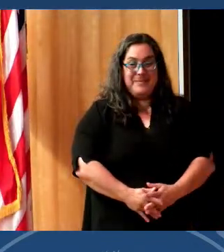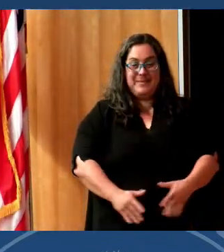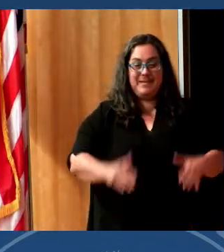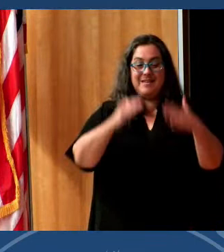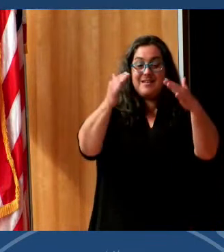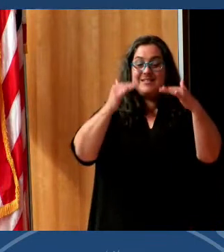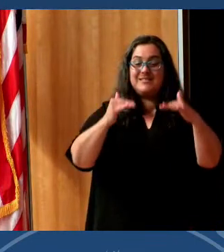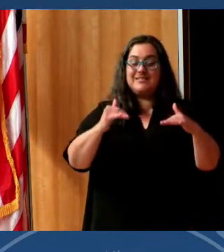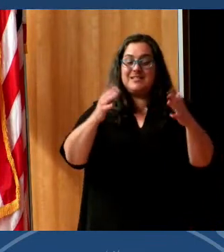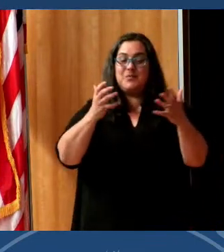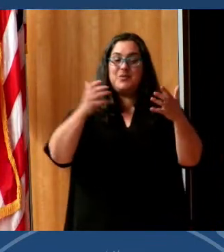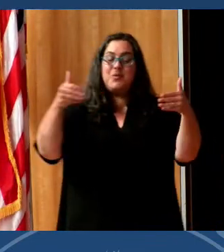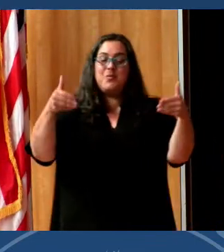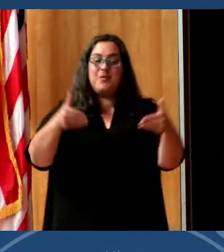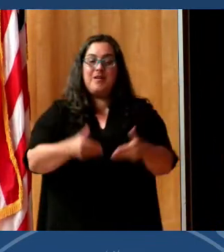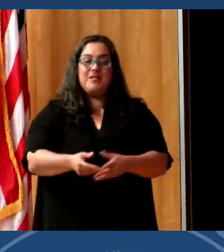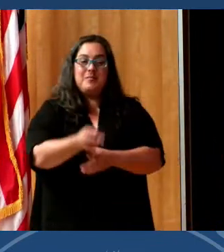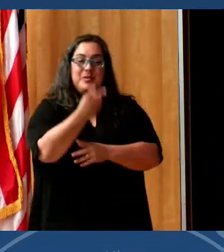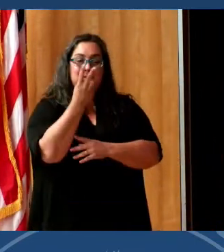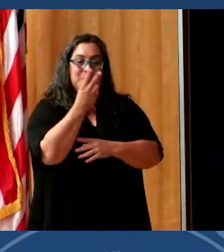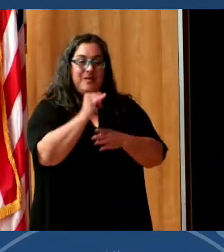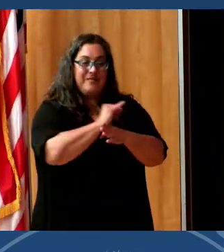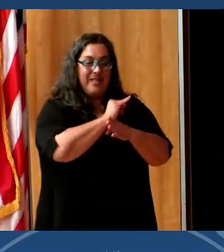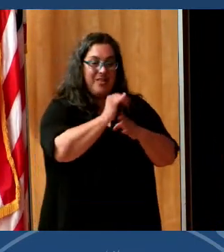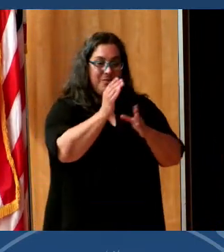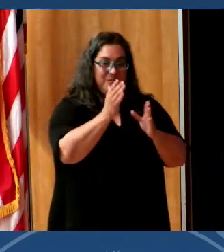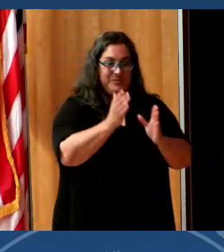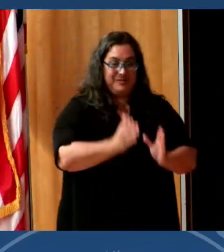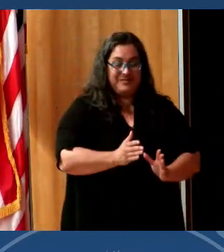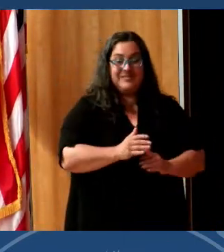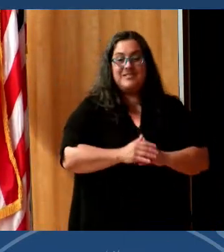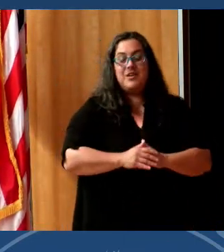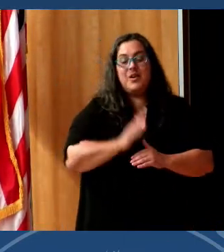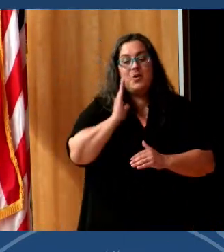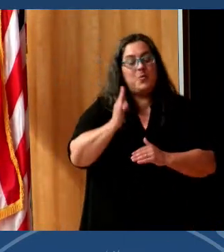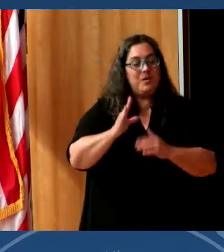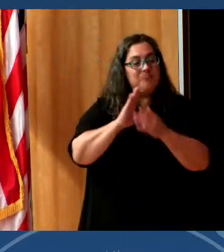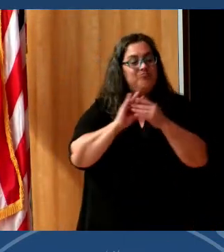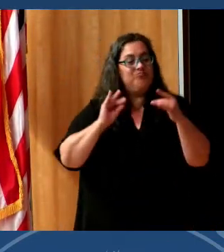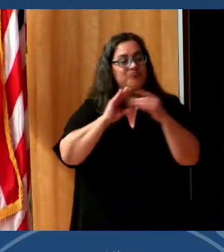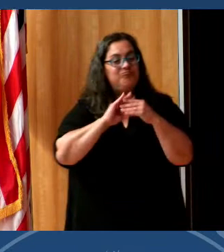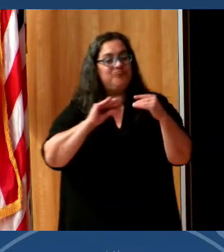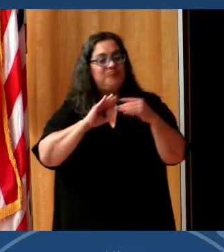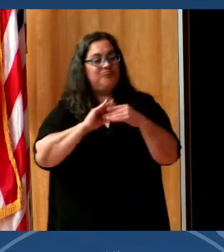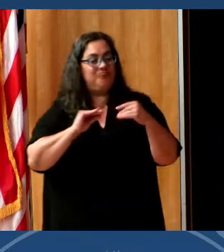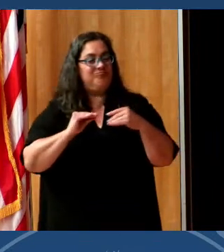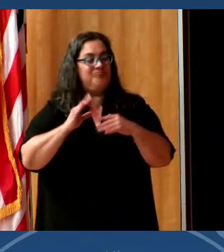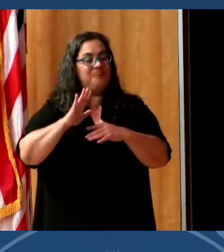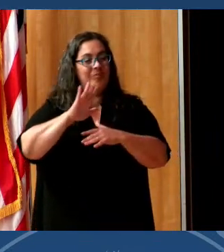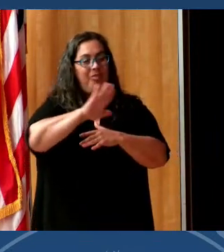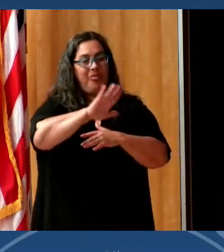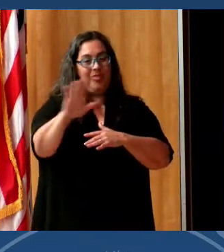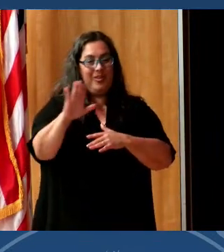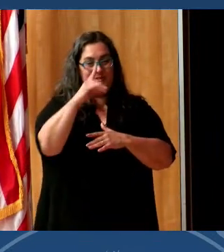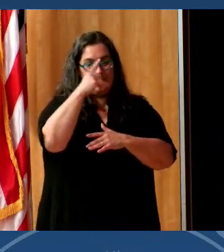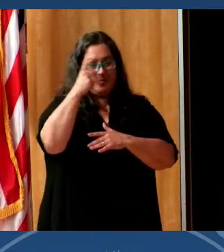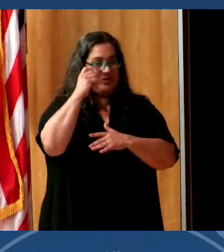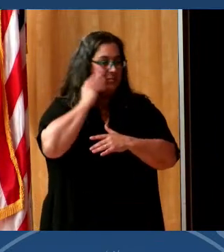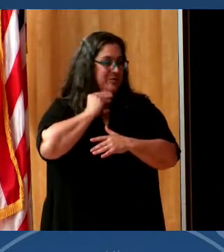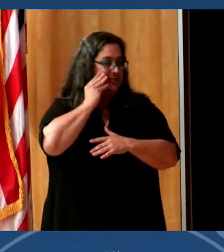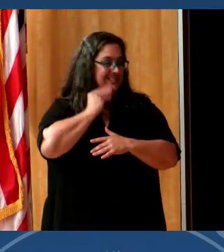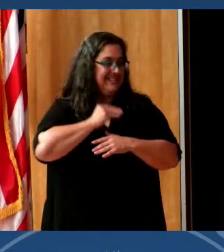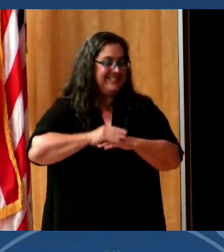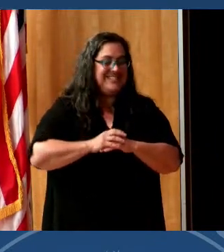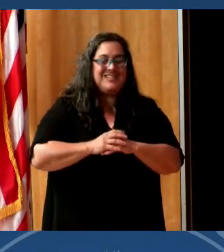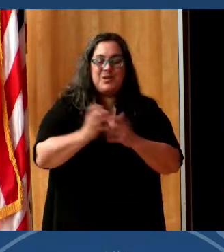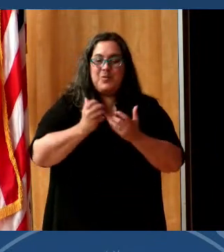Next, I'd like to welcome 2 of our fellows who are going to share, in their own words, remarks about their summer. So we would like